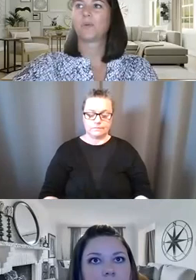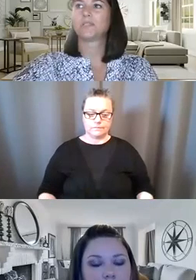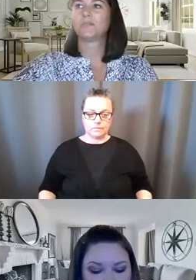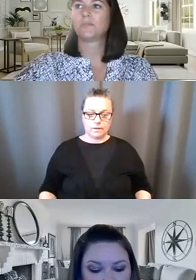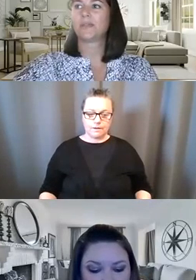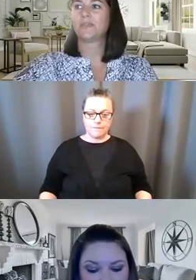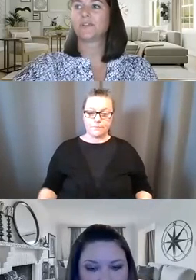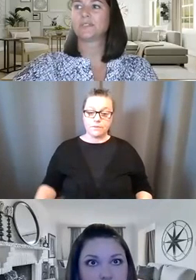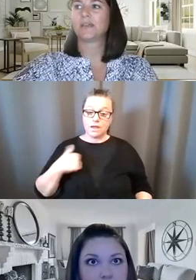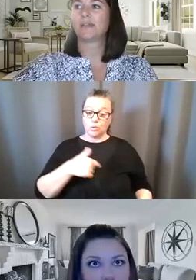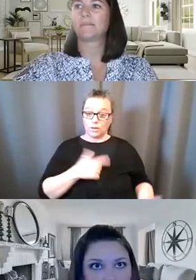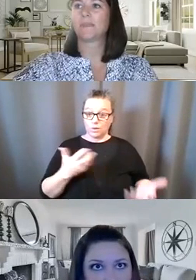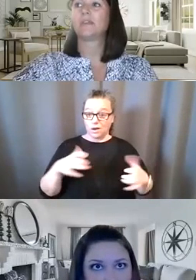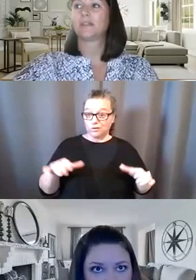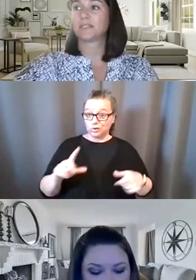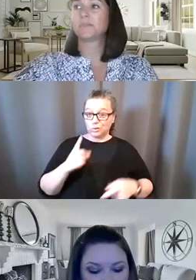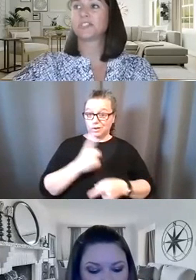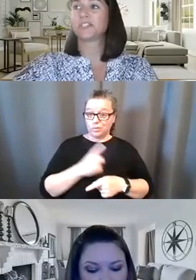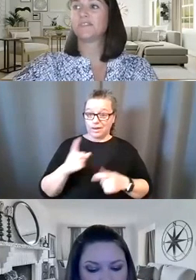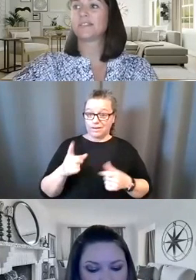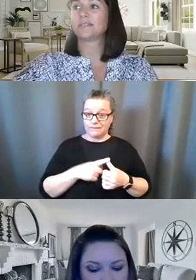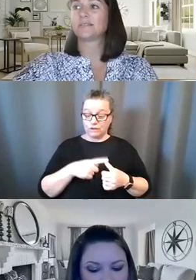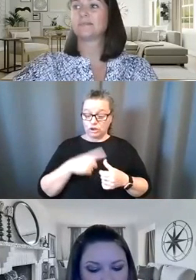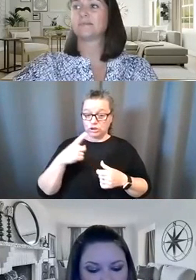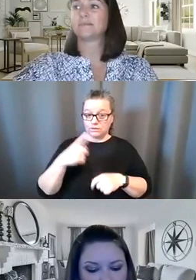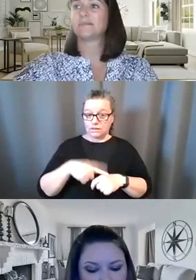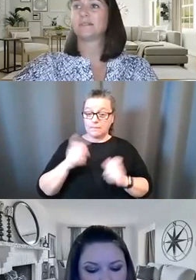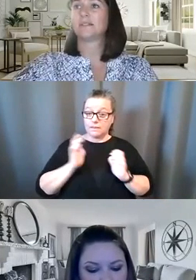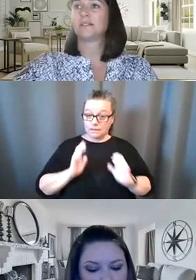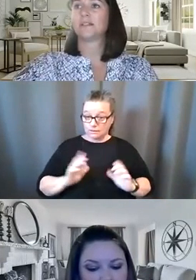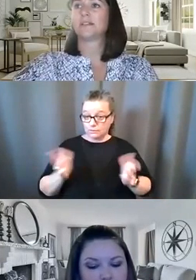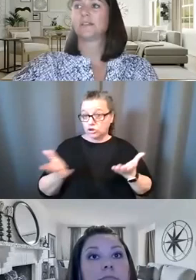We want to do it right the first time. Customer service.